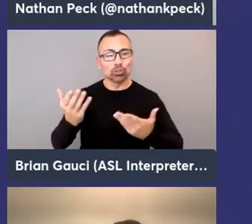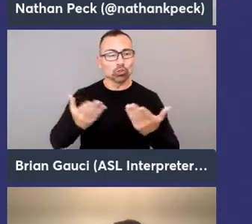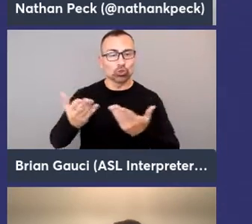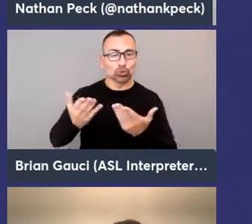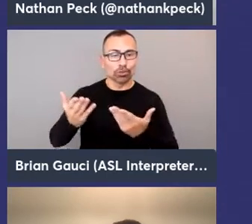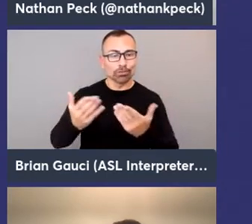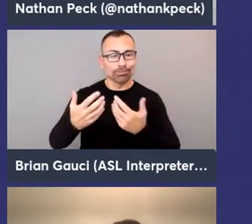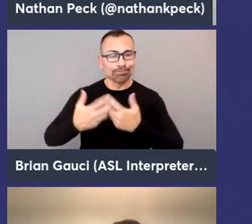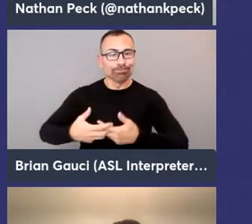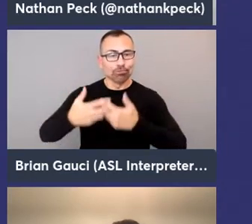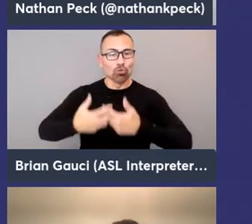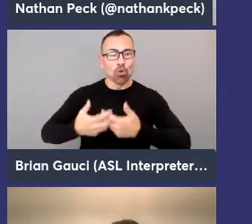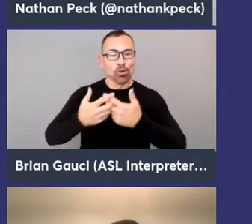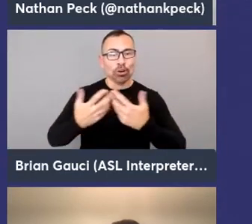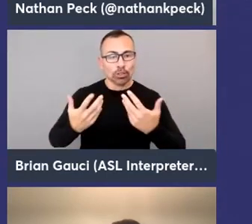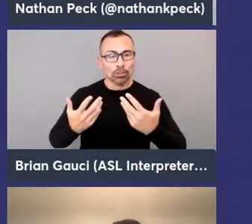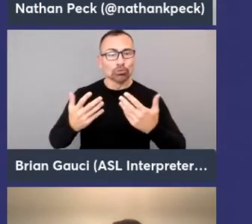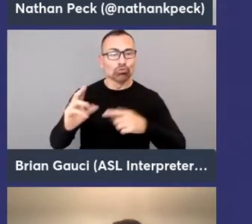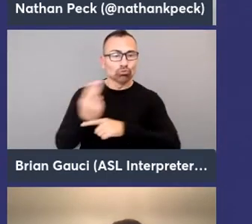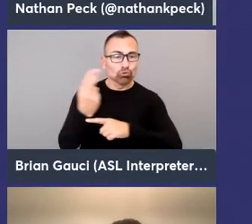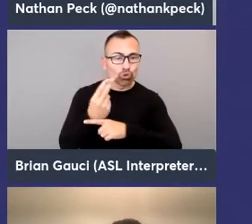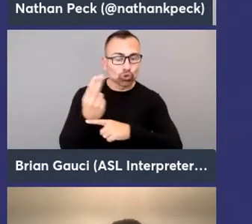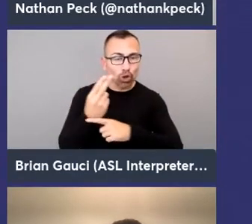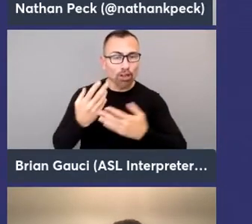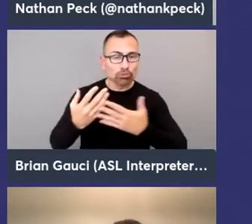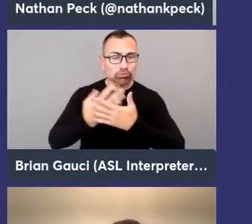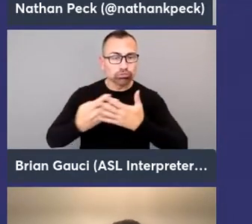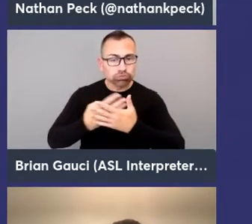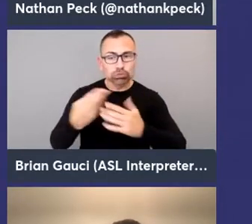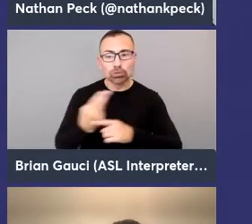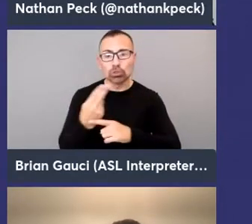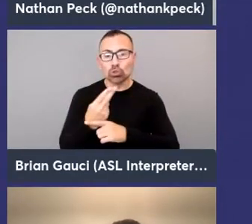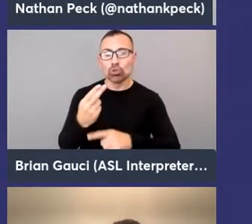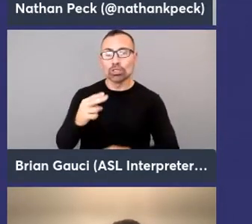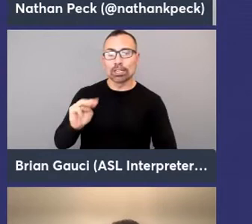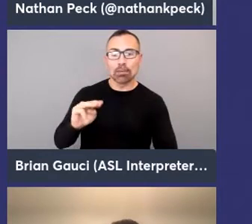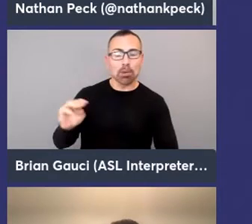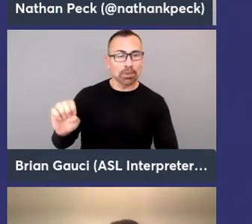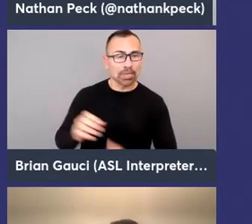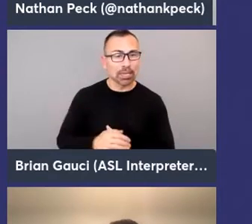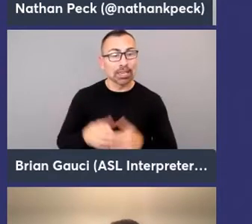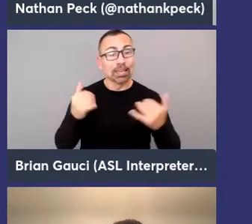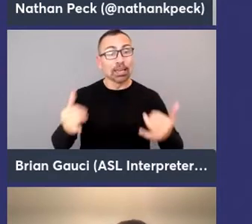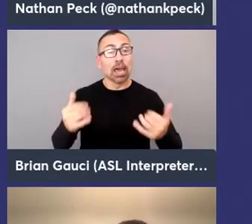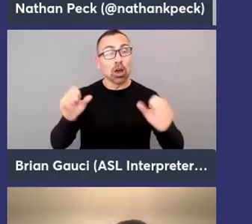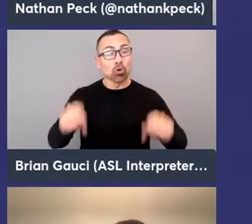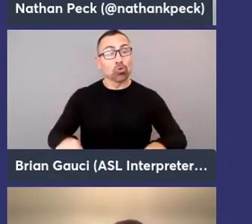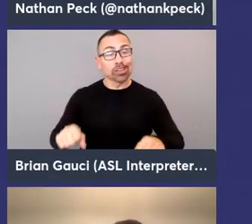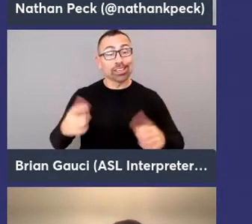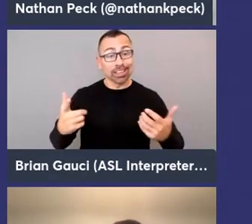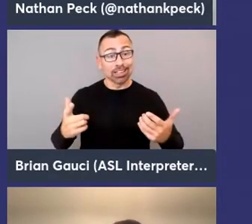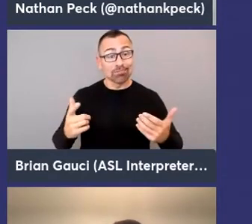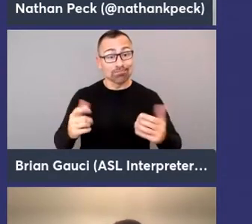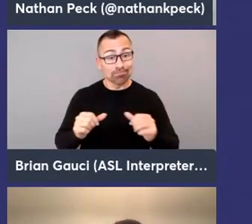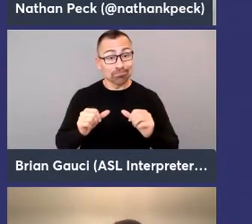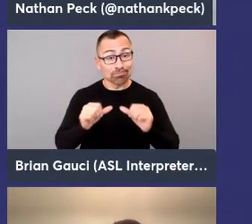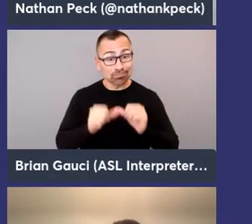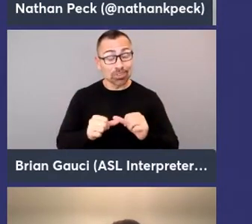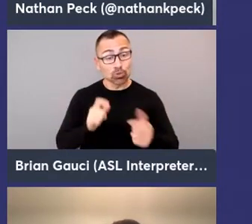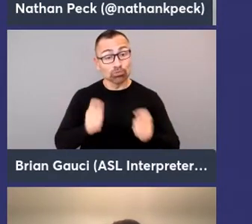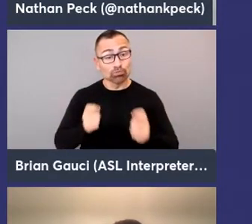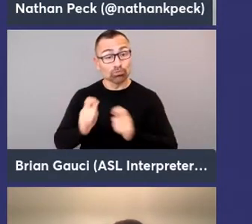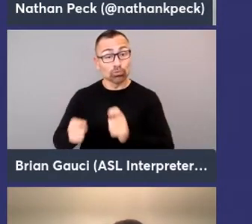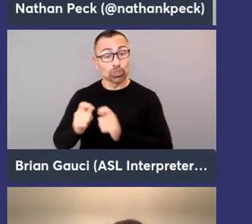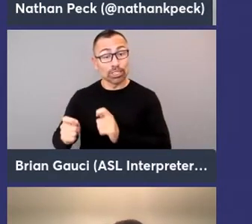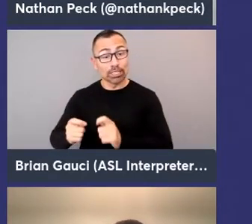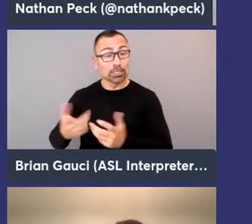MME. I'll also go a little bit into the auto scaling aspect. So you can dynamically adjust the number of instances behind your